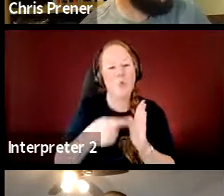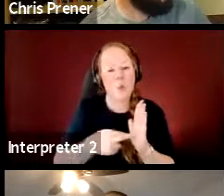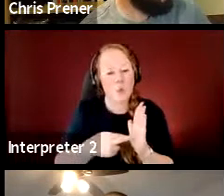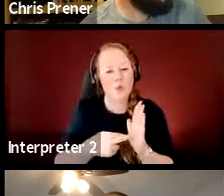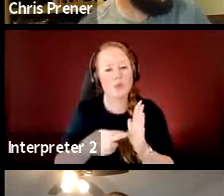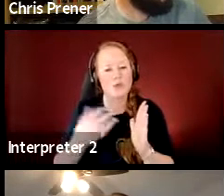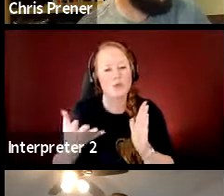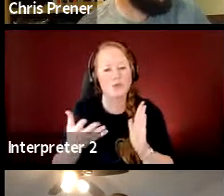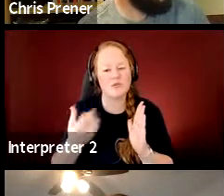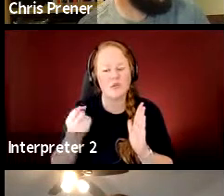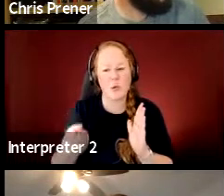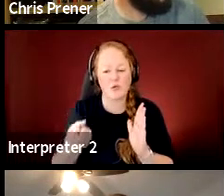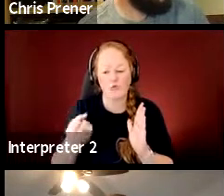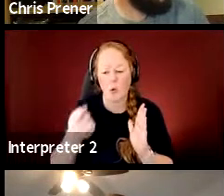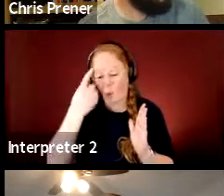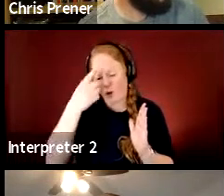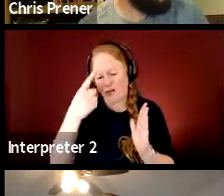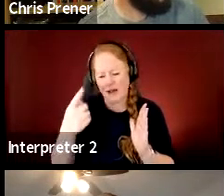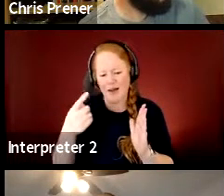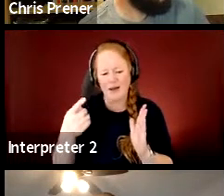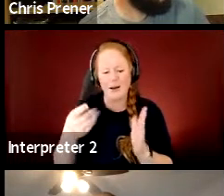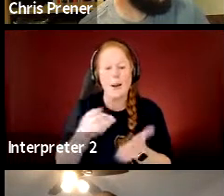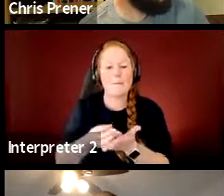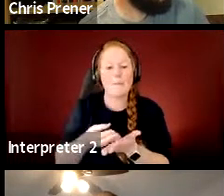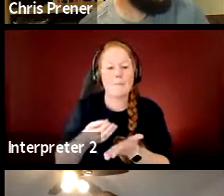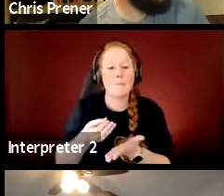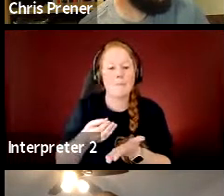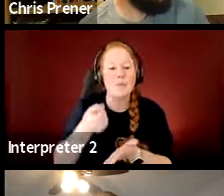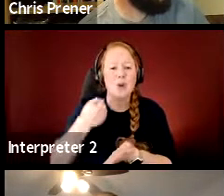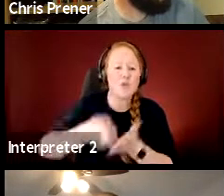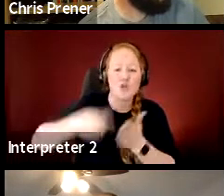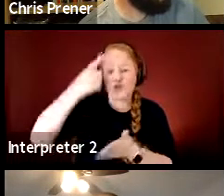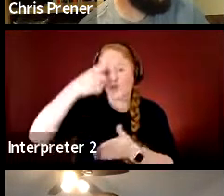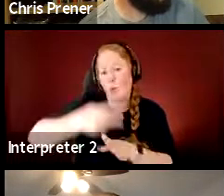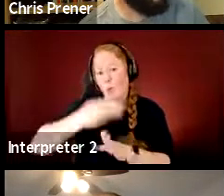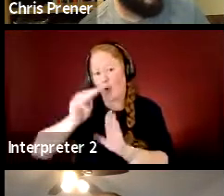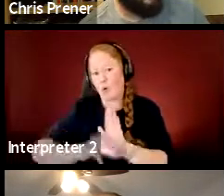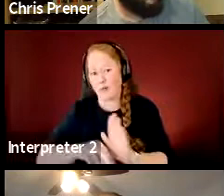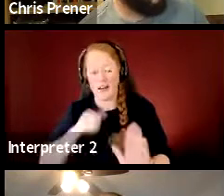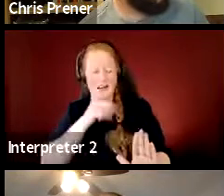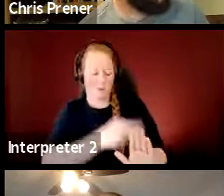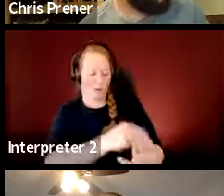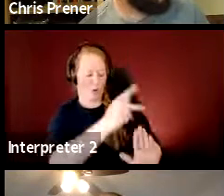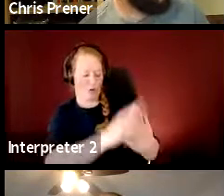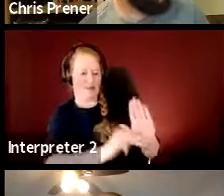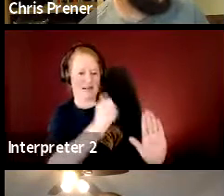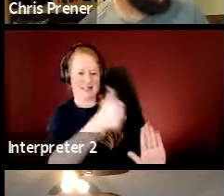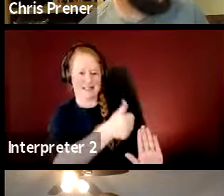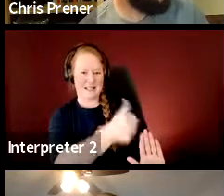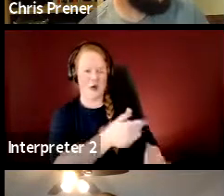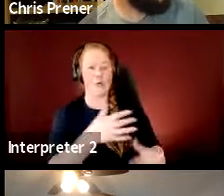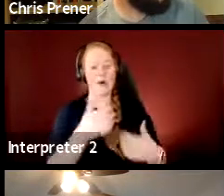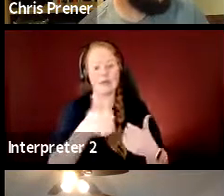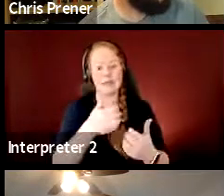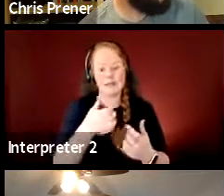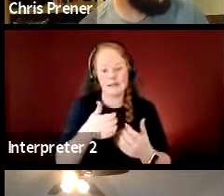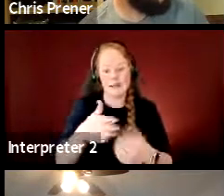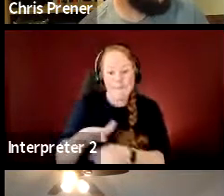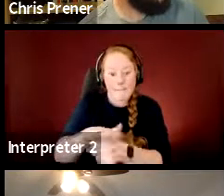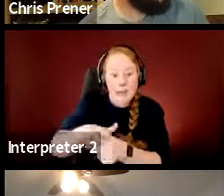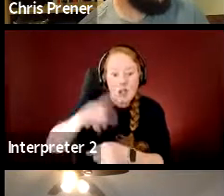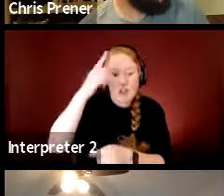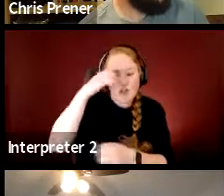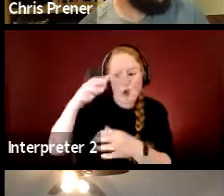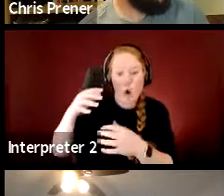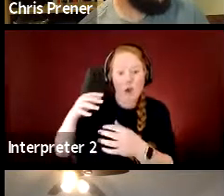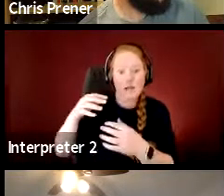capital expenditures for programming and not just the programming itself. Spaces that allow for social distancing and privacy